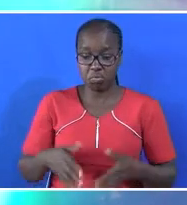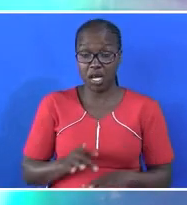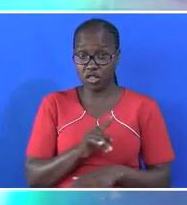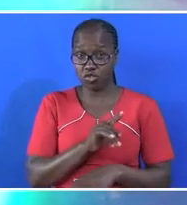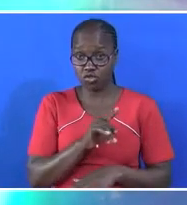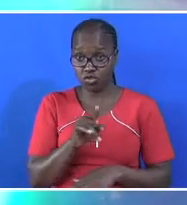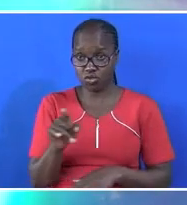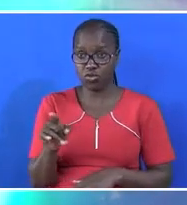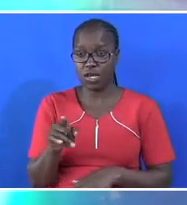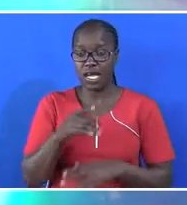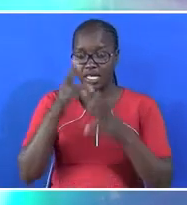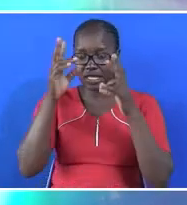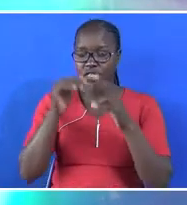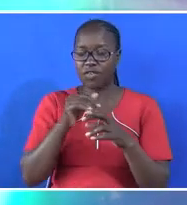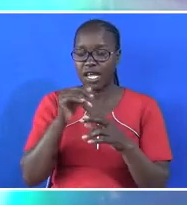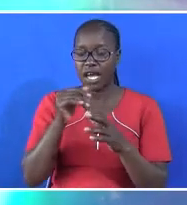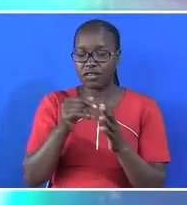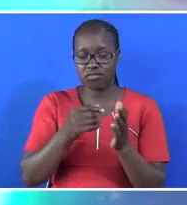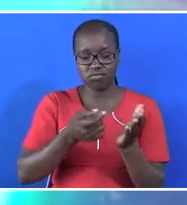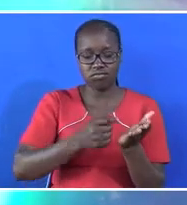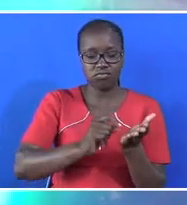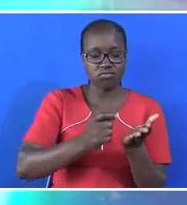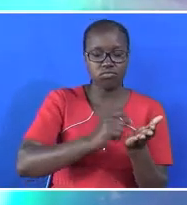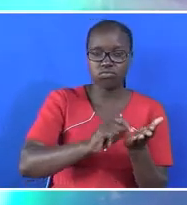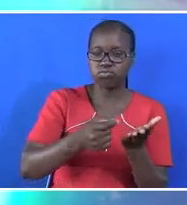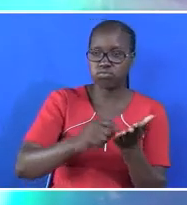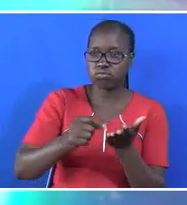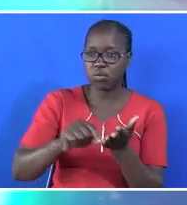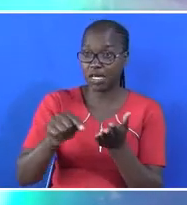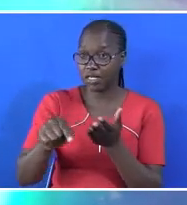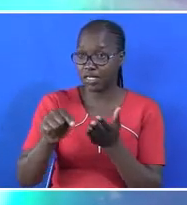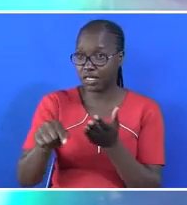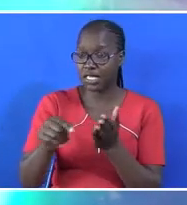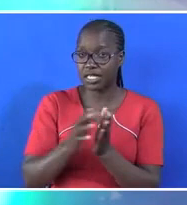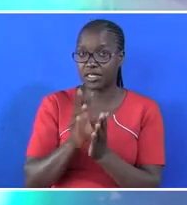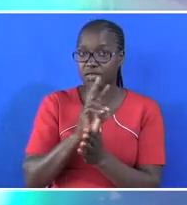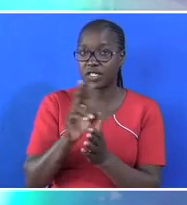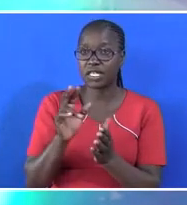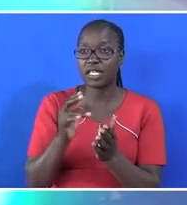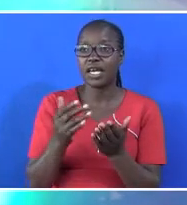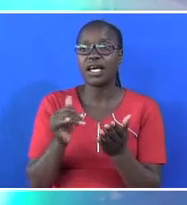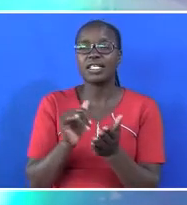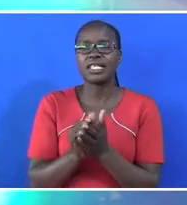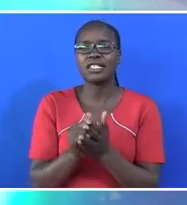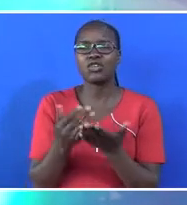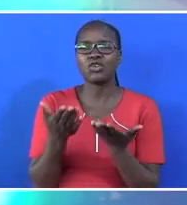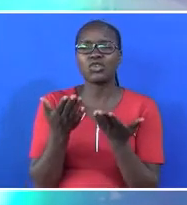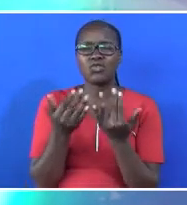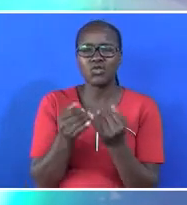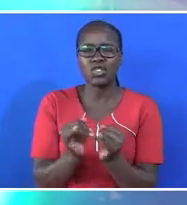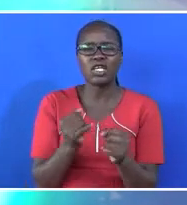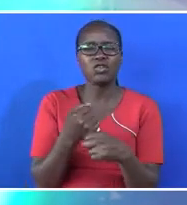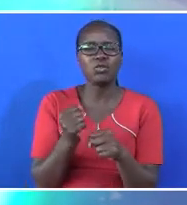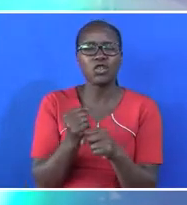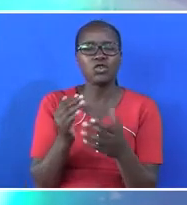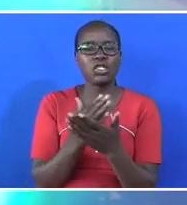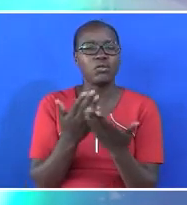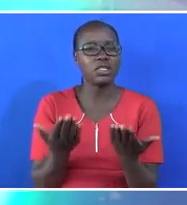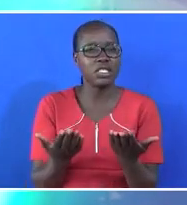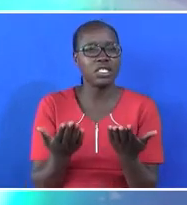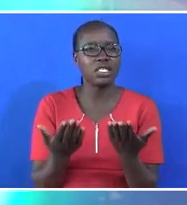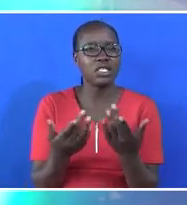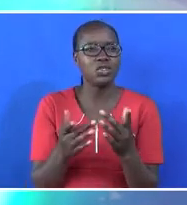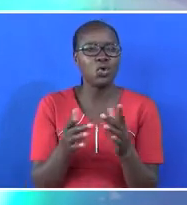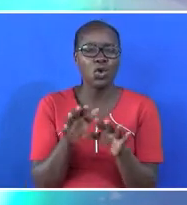seen. The devil has noted that. They have seen that in spite of their efforts to make you something, you